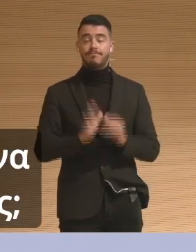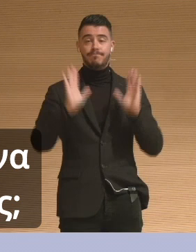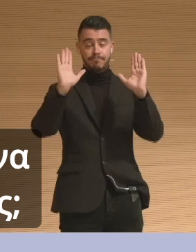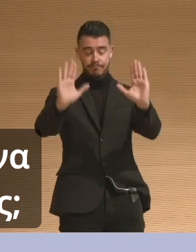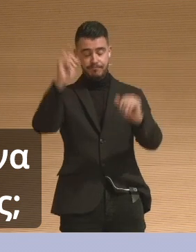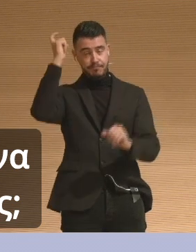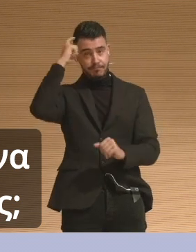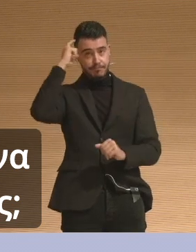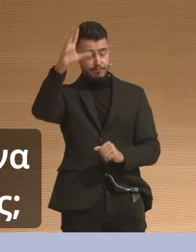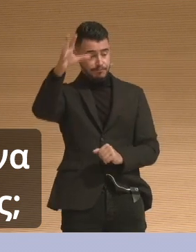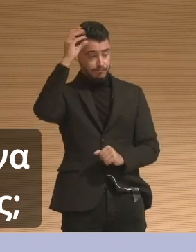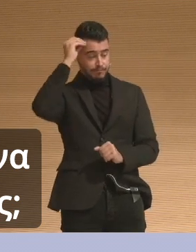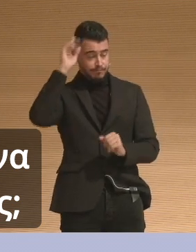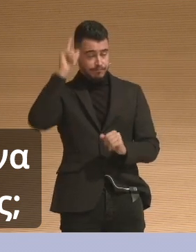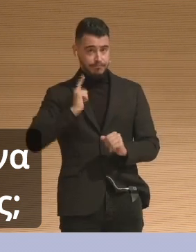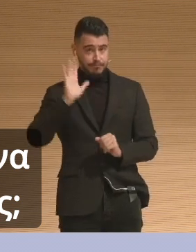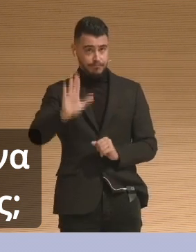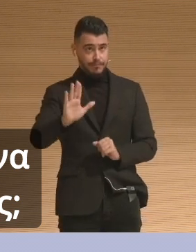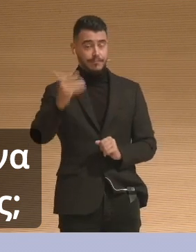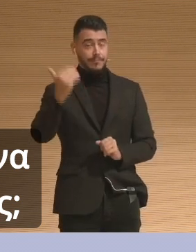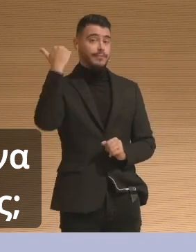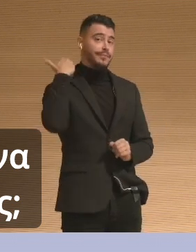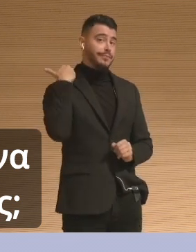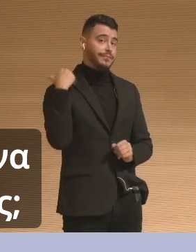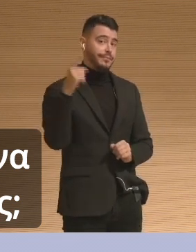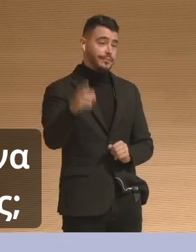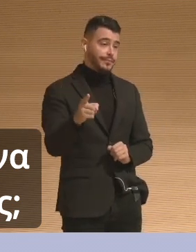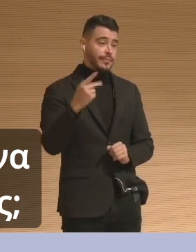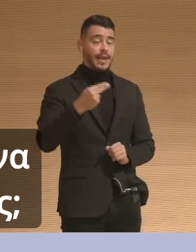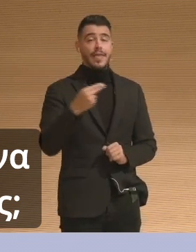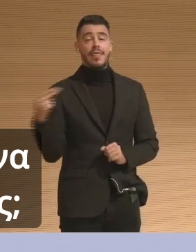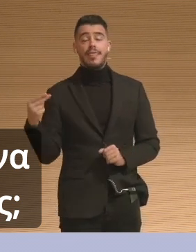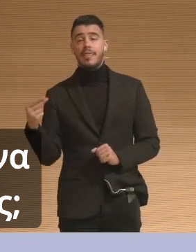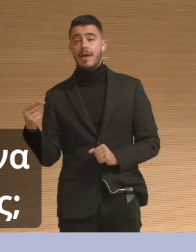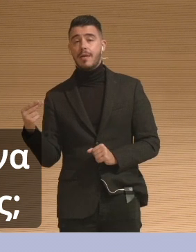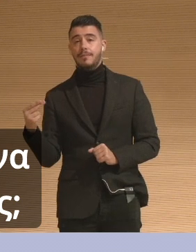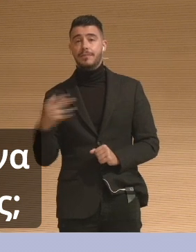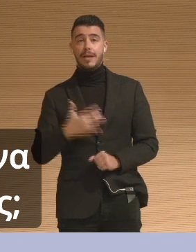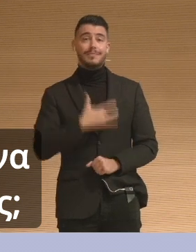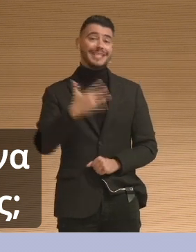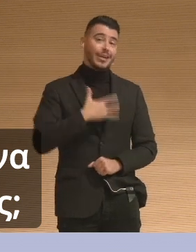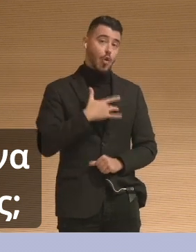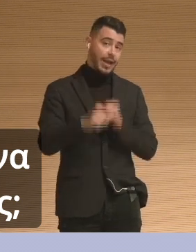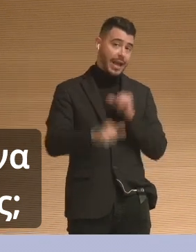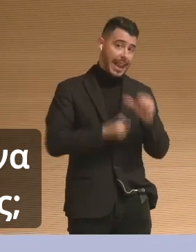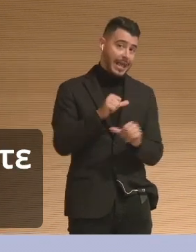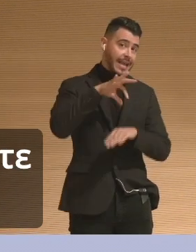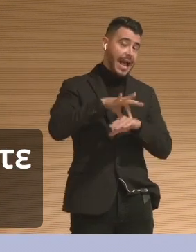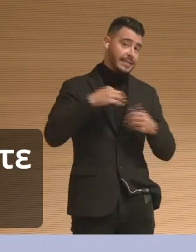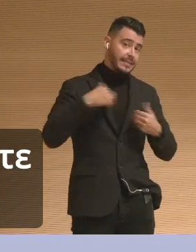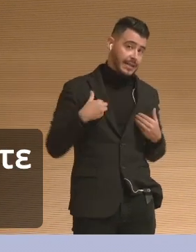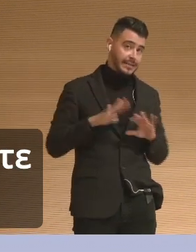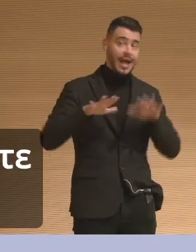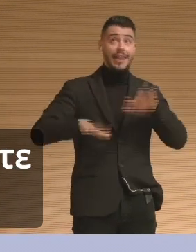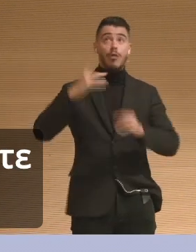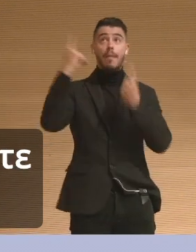know that the patient's psychological conditions can benefit from the social prescribing schemes?